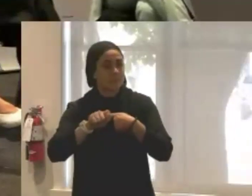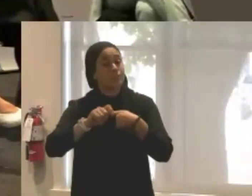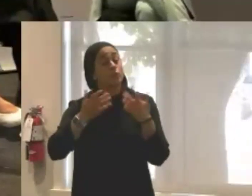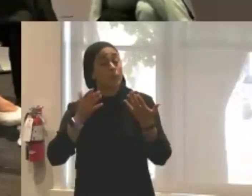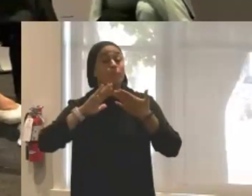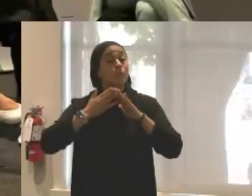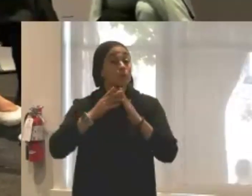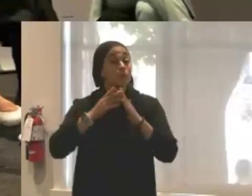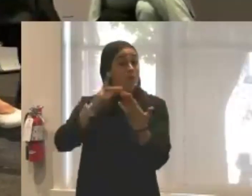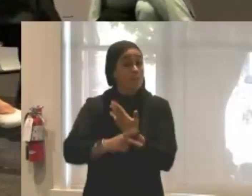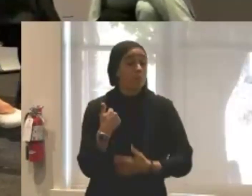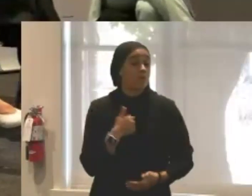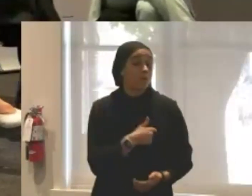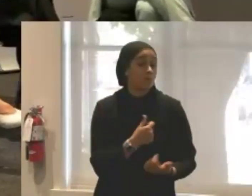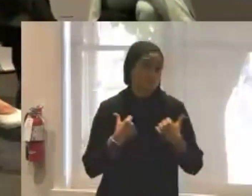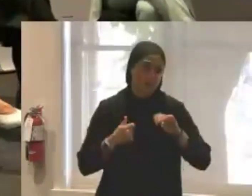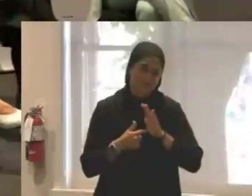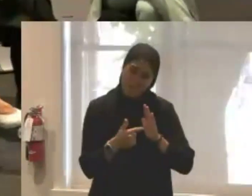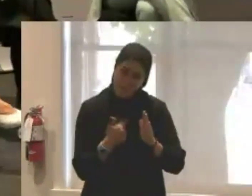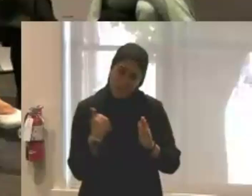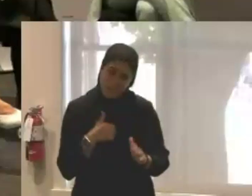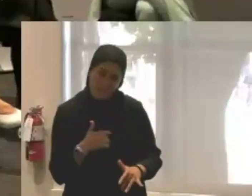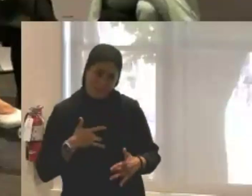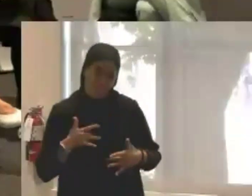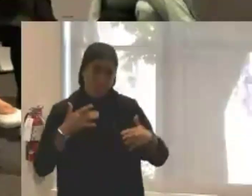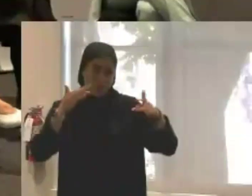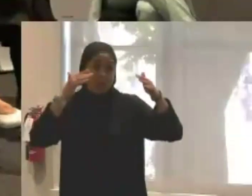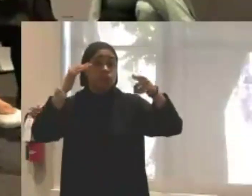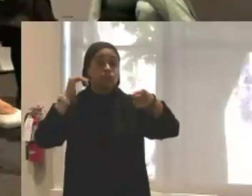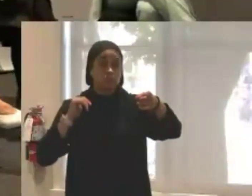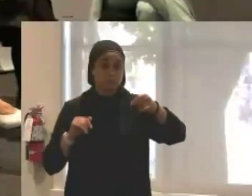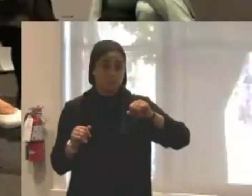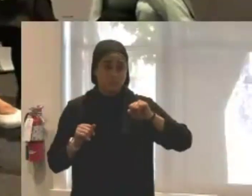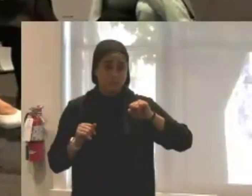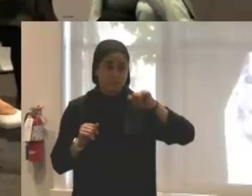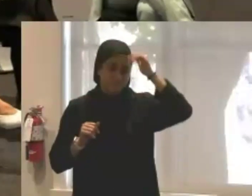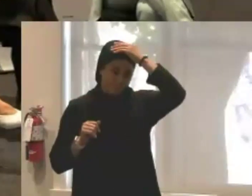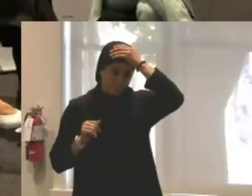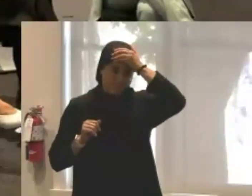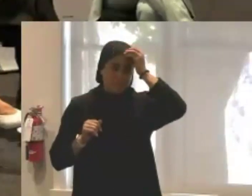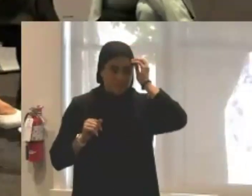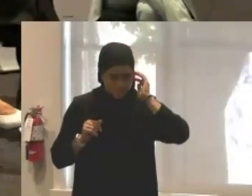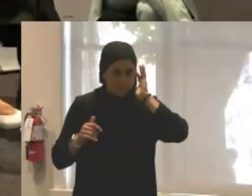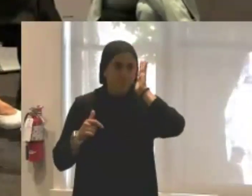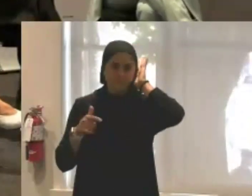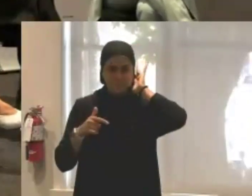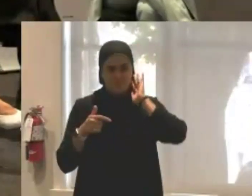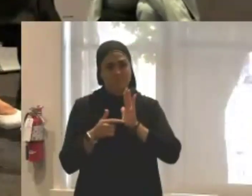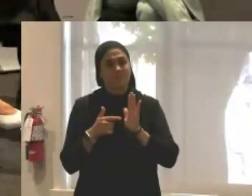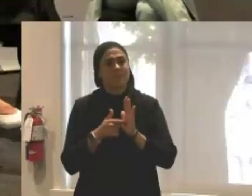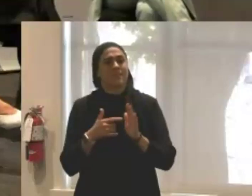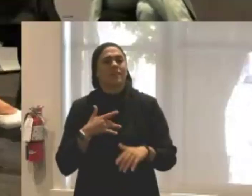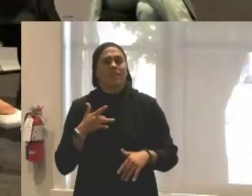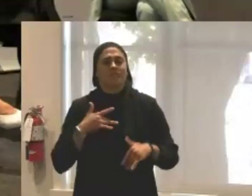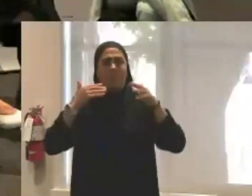try to do, and sometimes we are in over our heads when we turn out services and programs in this manner, is we